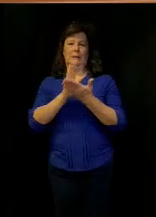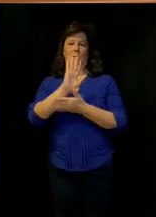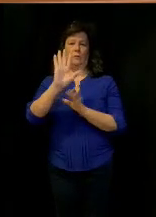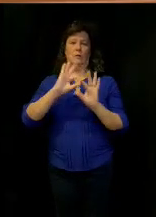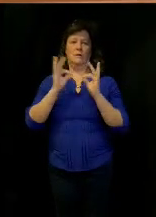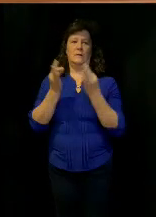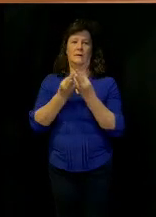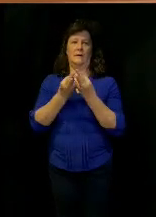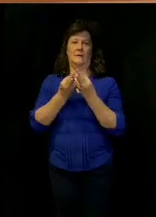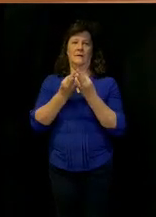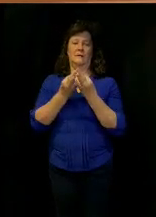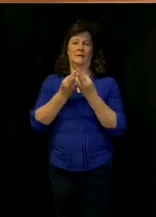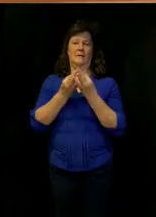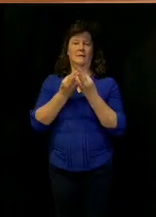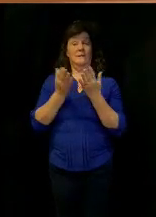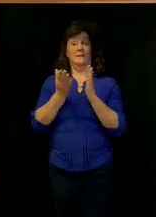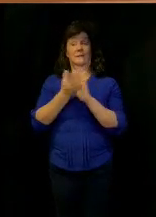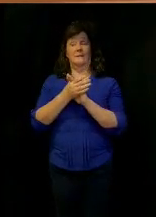Especially Cousin It.